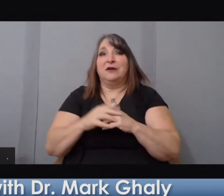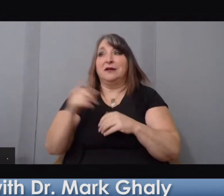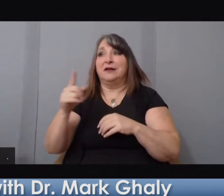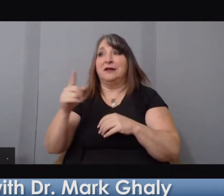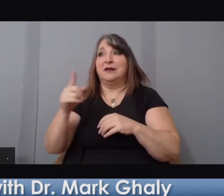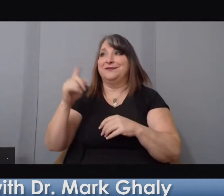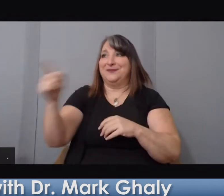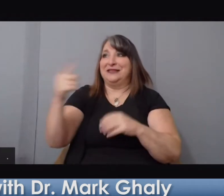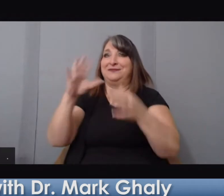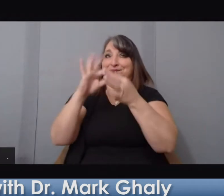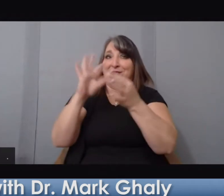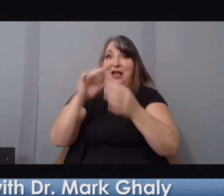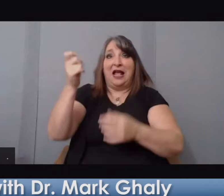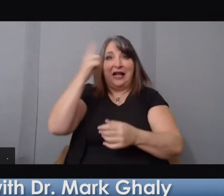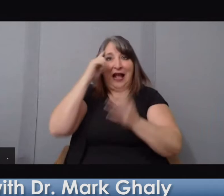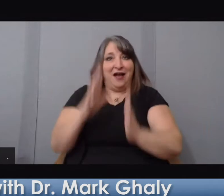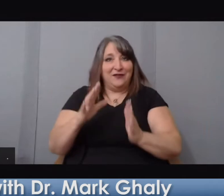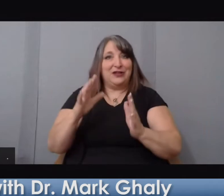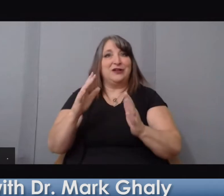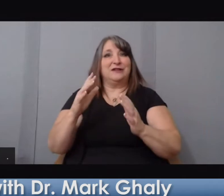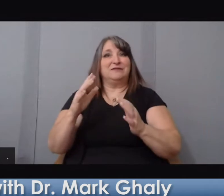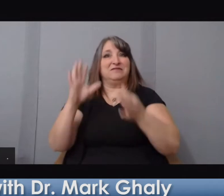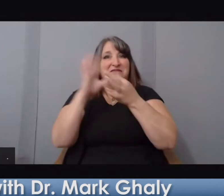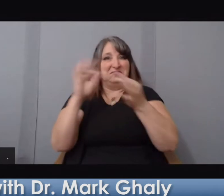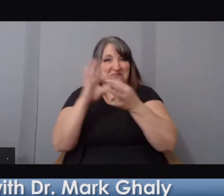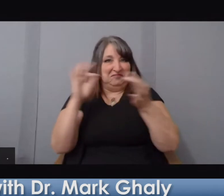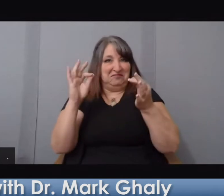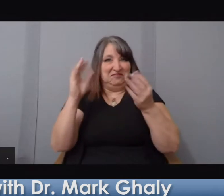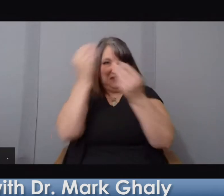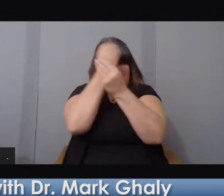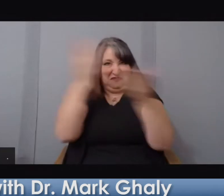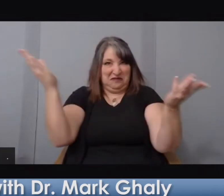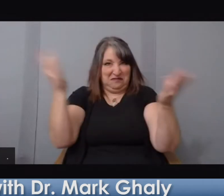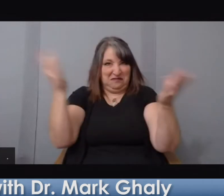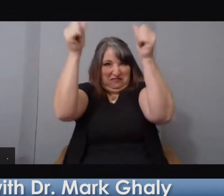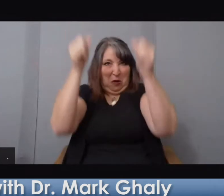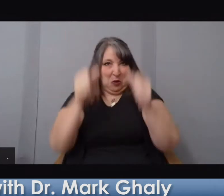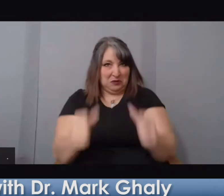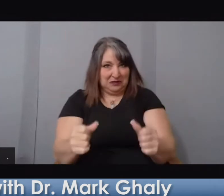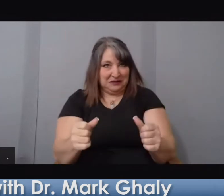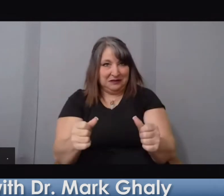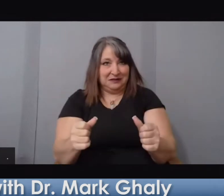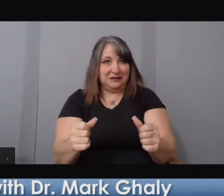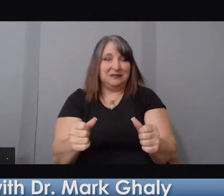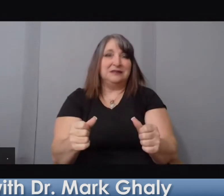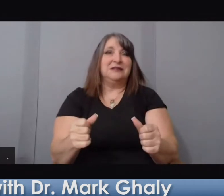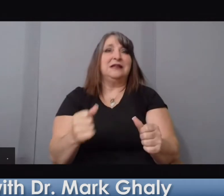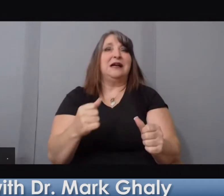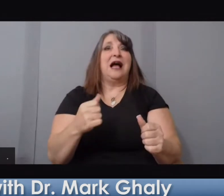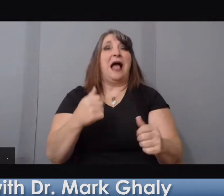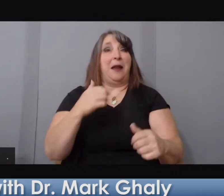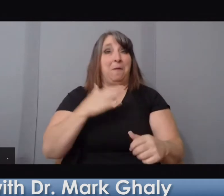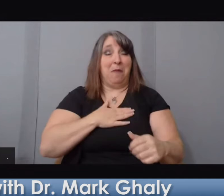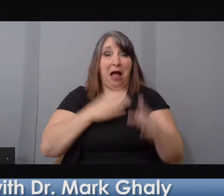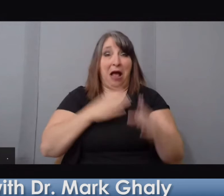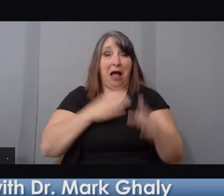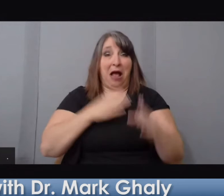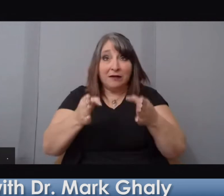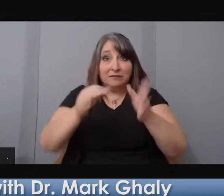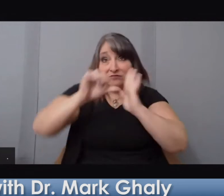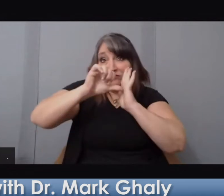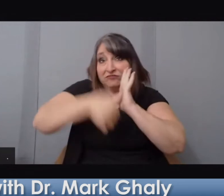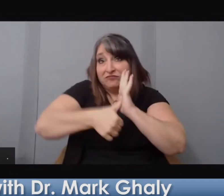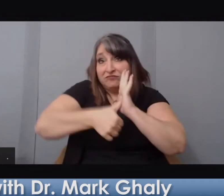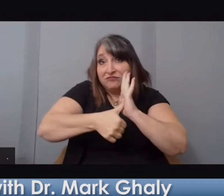governor has put out a statement, and I'll point you to that statement. And of course, my focus is on ensuring that